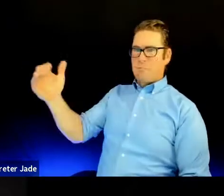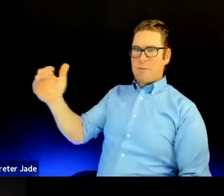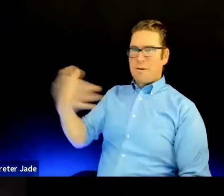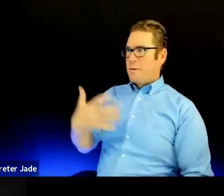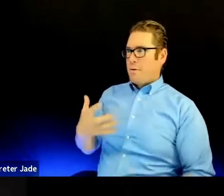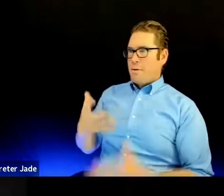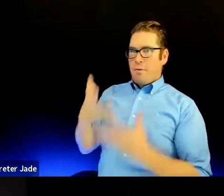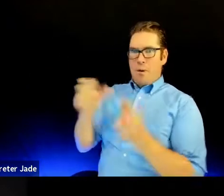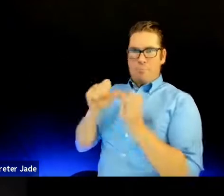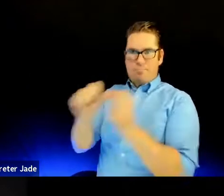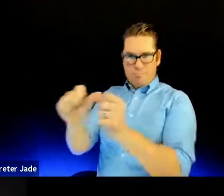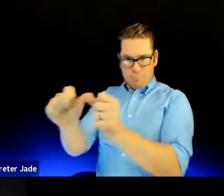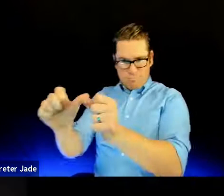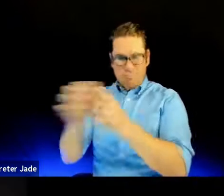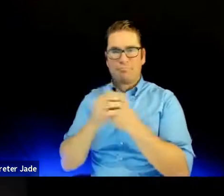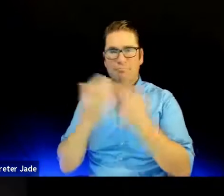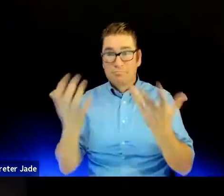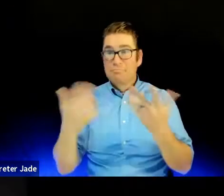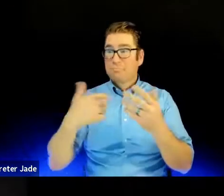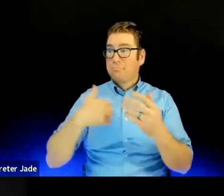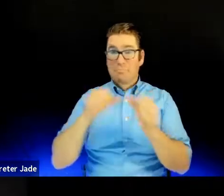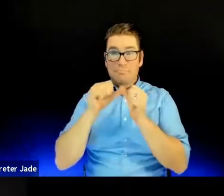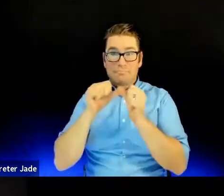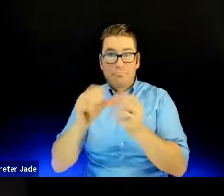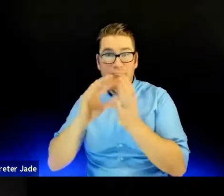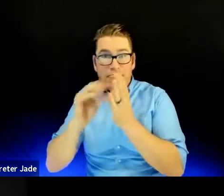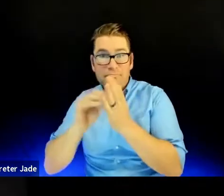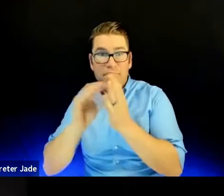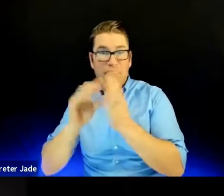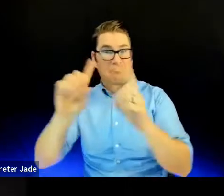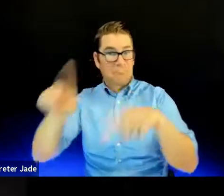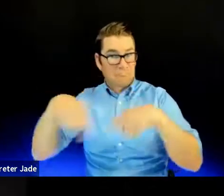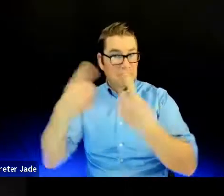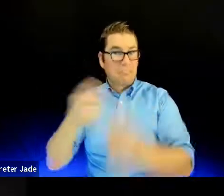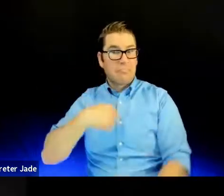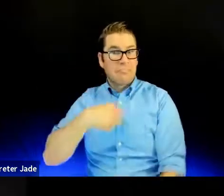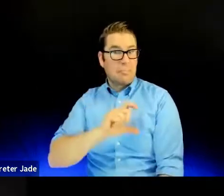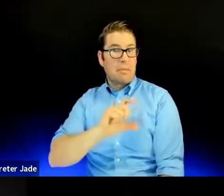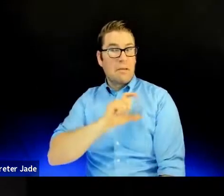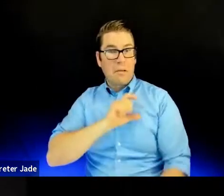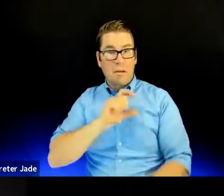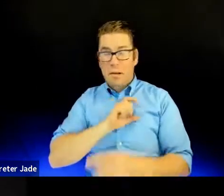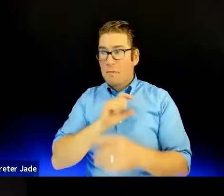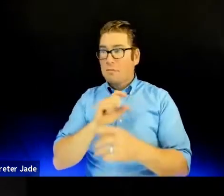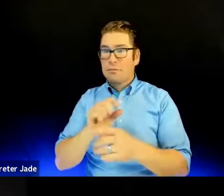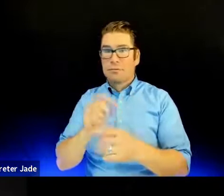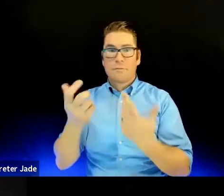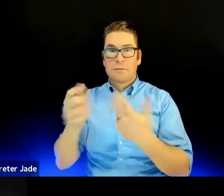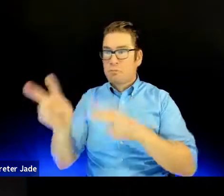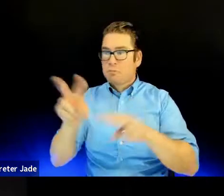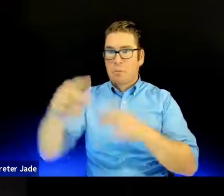put myself through the academy, and since then I've been on patrol. I worked the vice intel and the terrorism